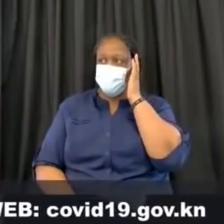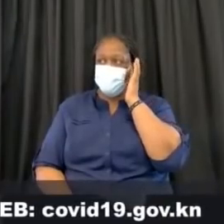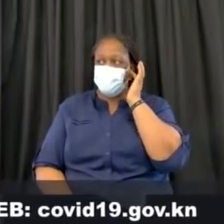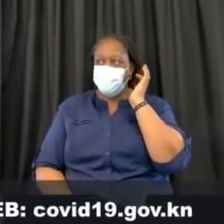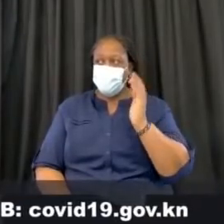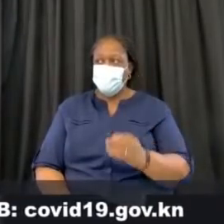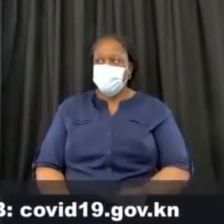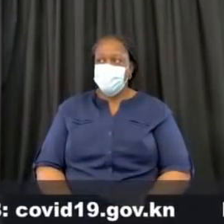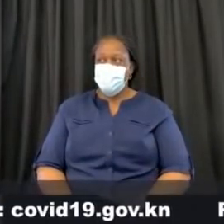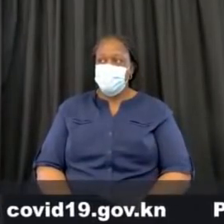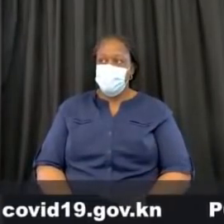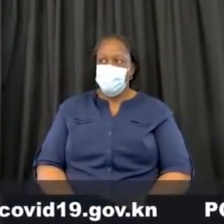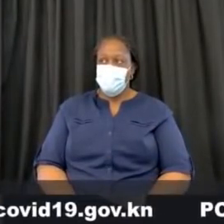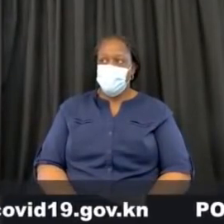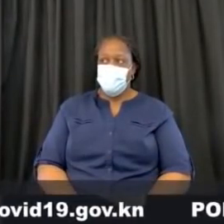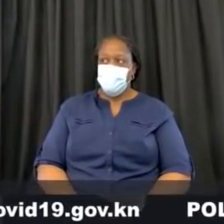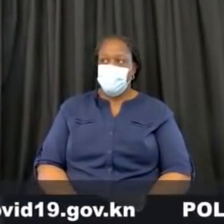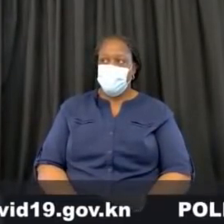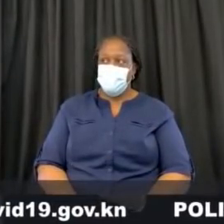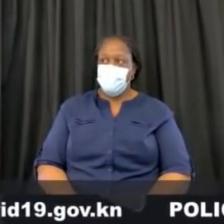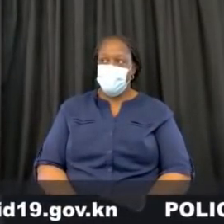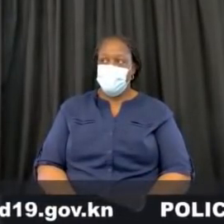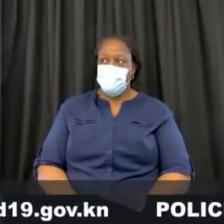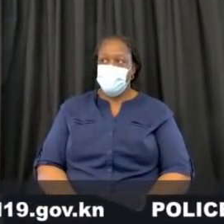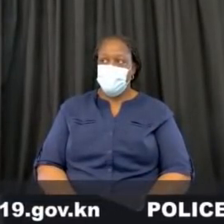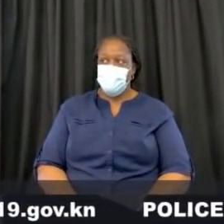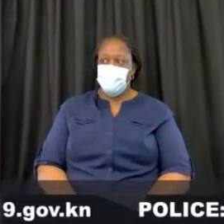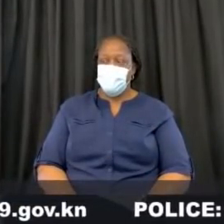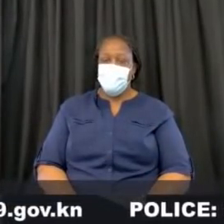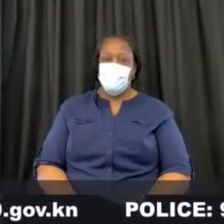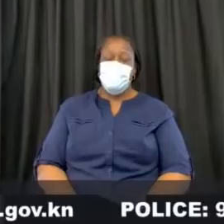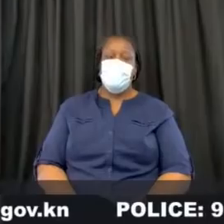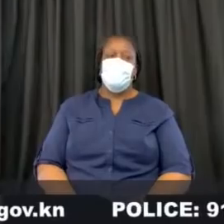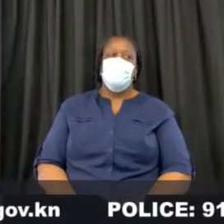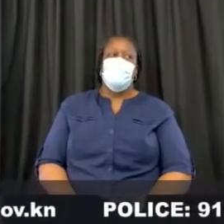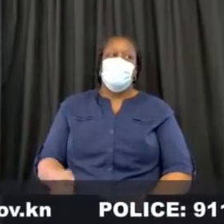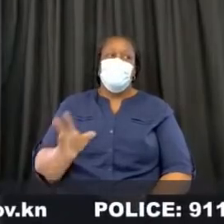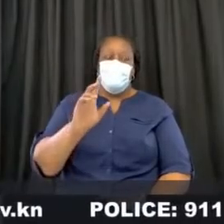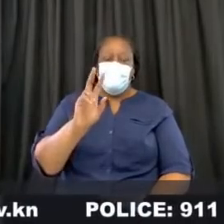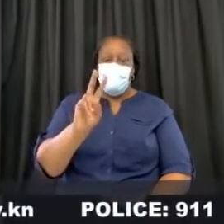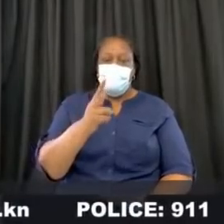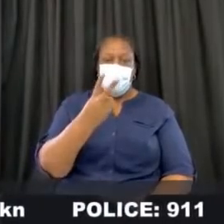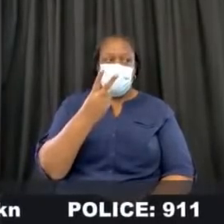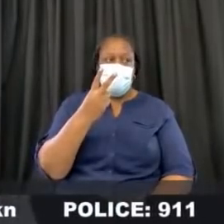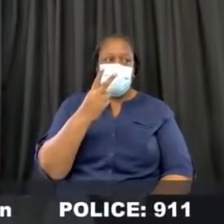so, what differences in protocols will there be?